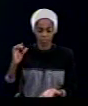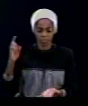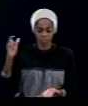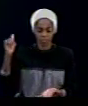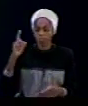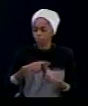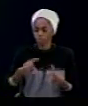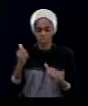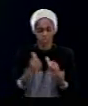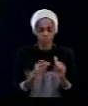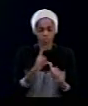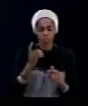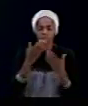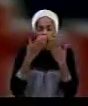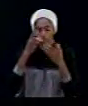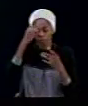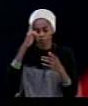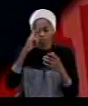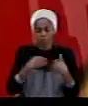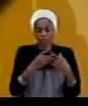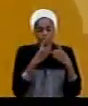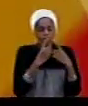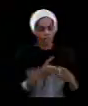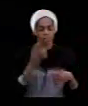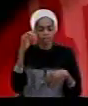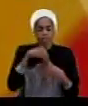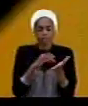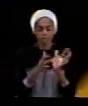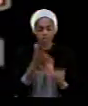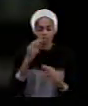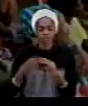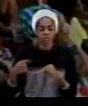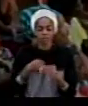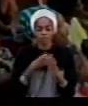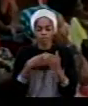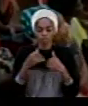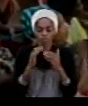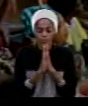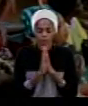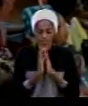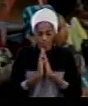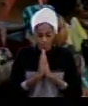thank you, Lord, because we know you have answered. In Jesus' name I pray. Amen.